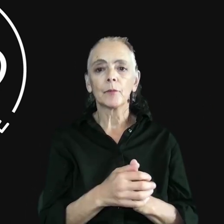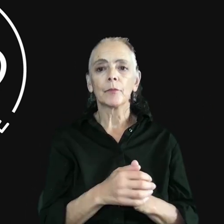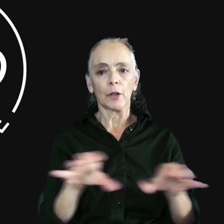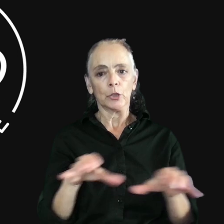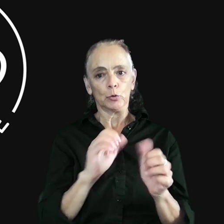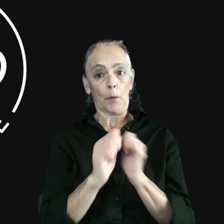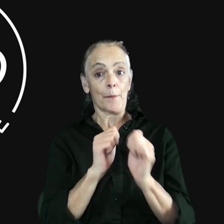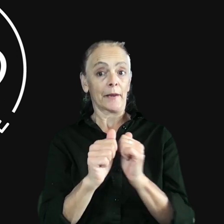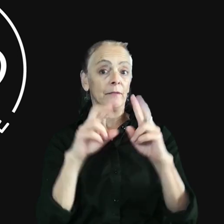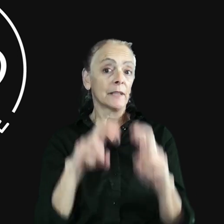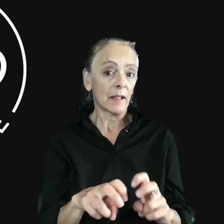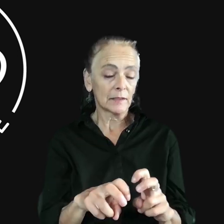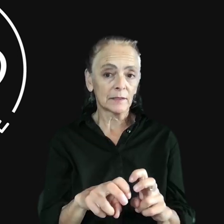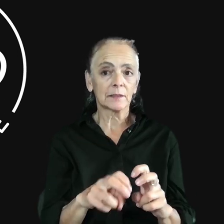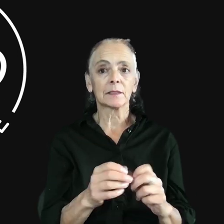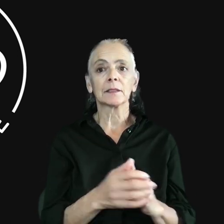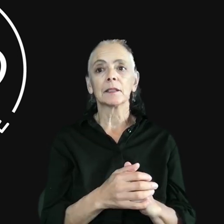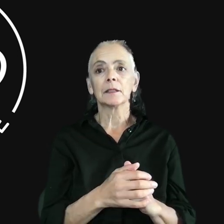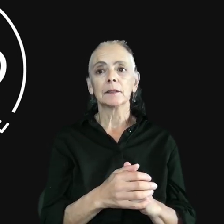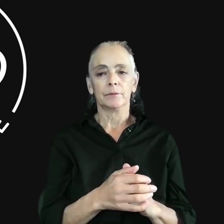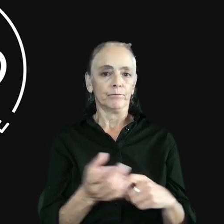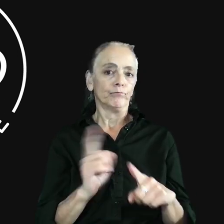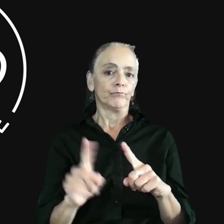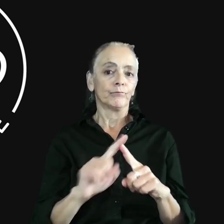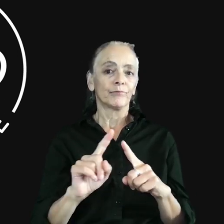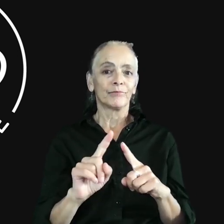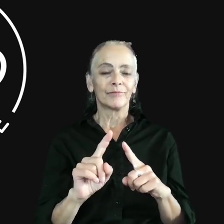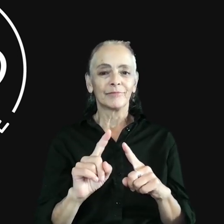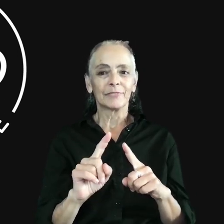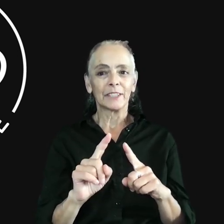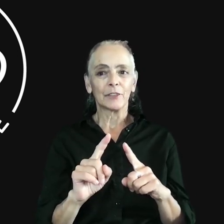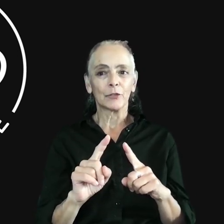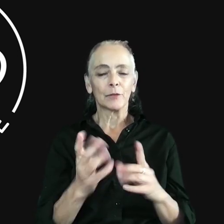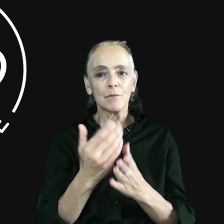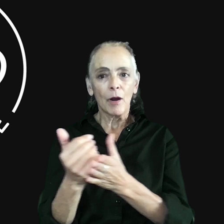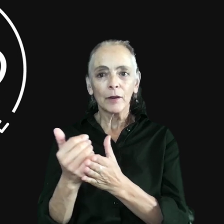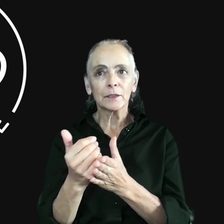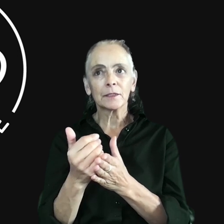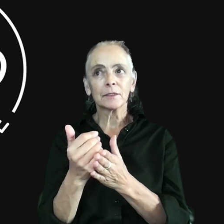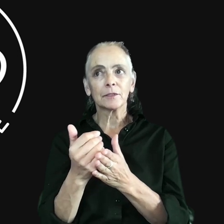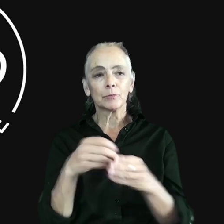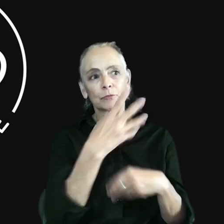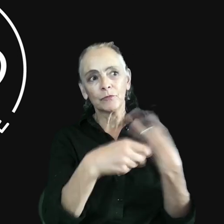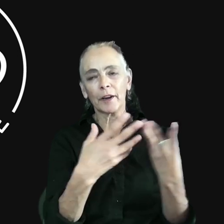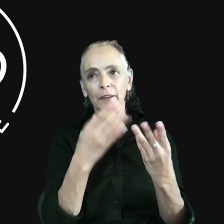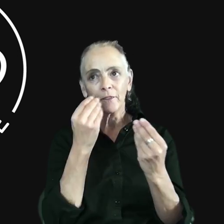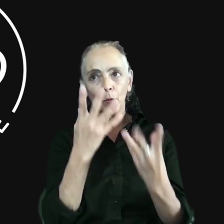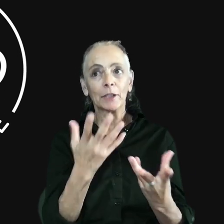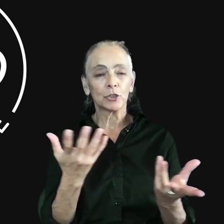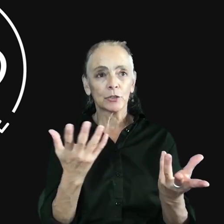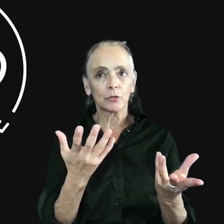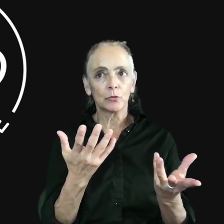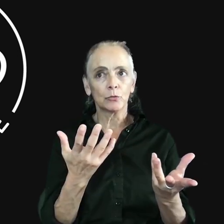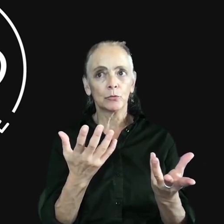competitive analysis any sort of different aspects of you know providing information to just kind of facilitate